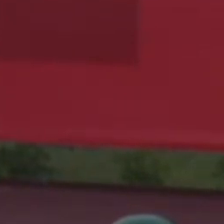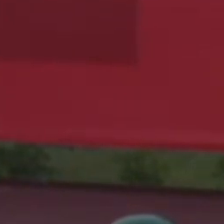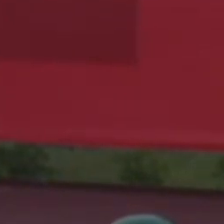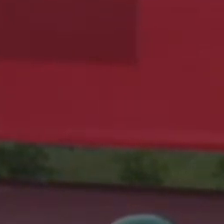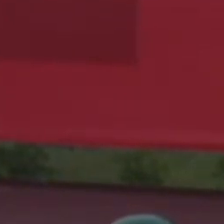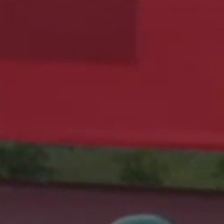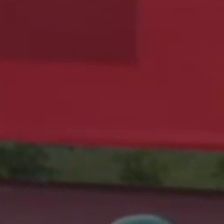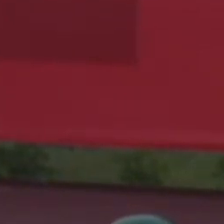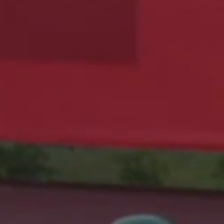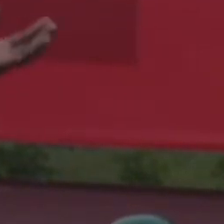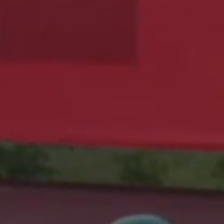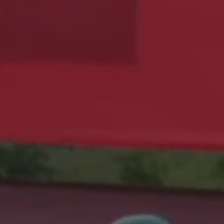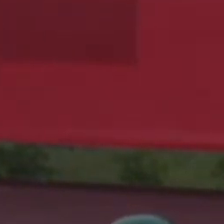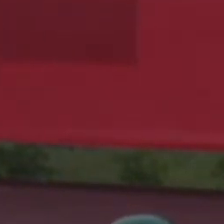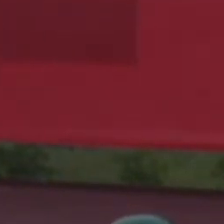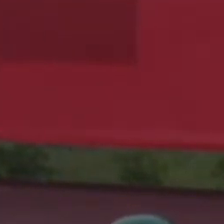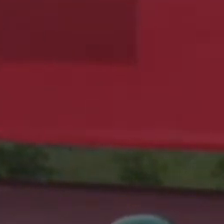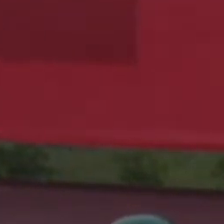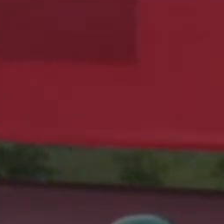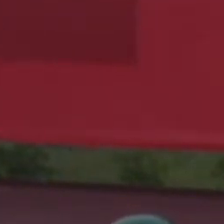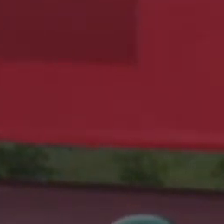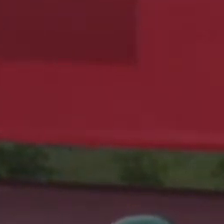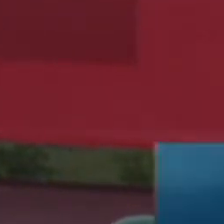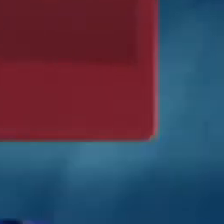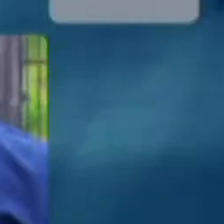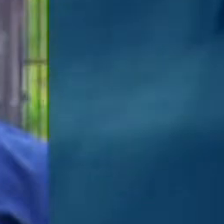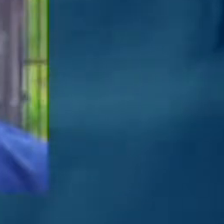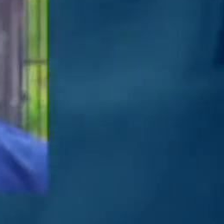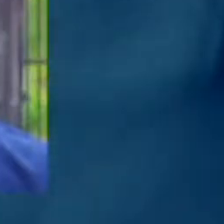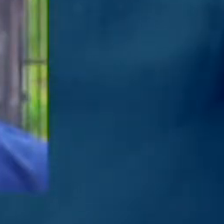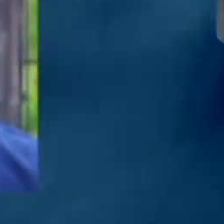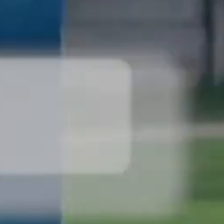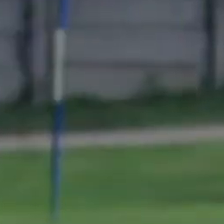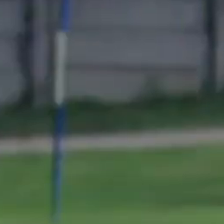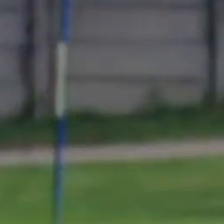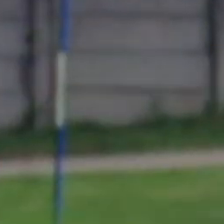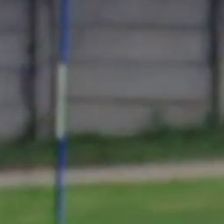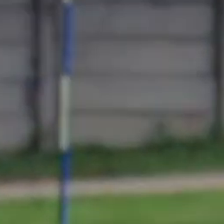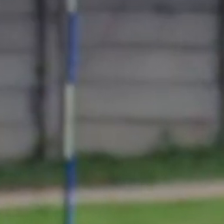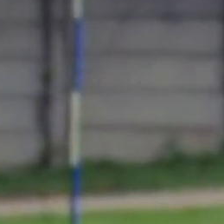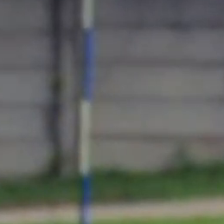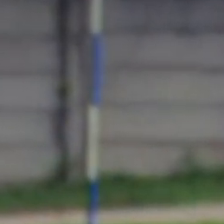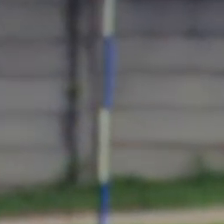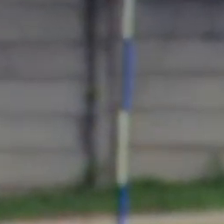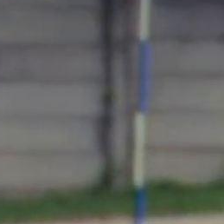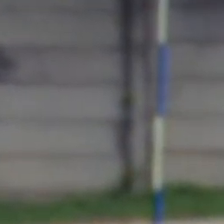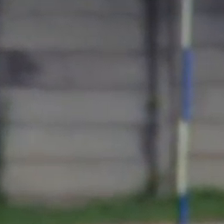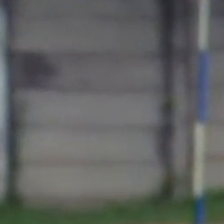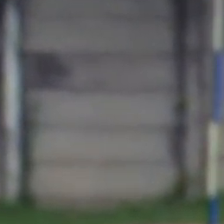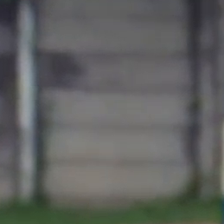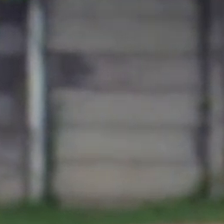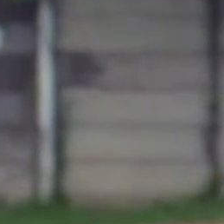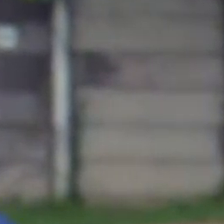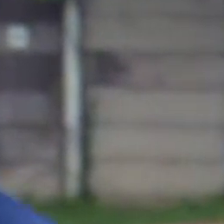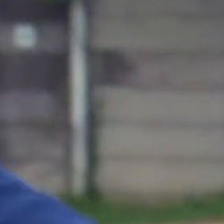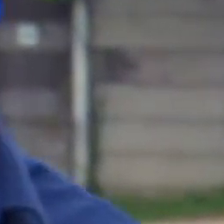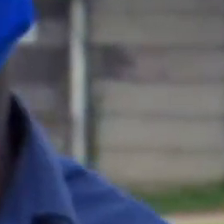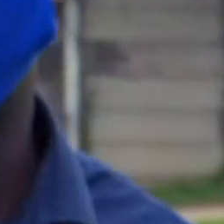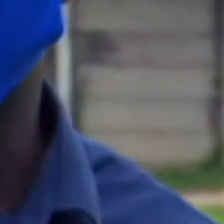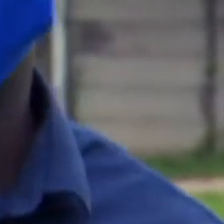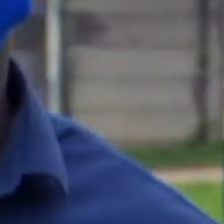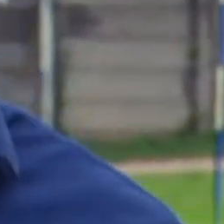uhlale ekhaya. Sitawudlala imidlalo uhulumende sakazivumele. Kulesikhathi lapho khona umhlaba ula